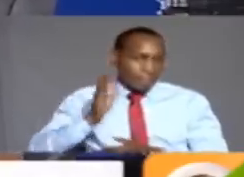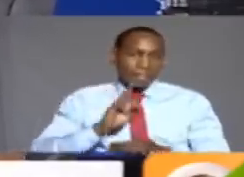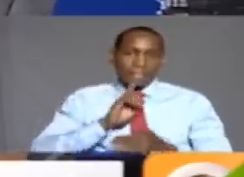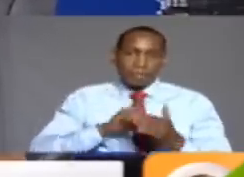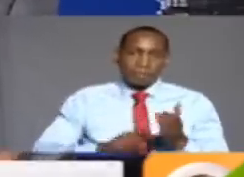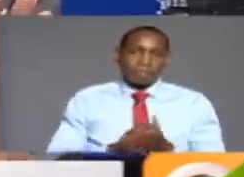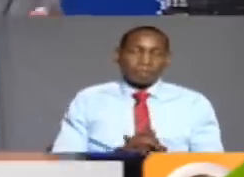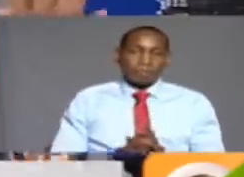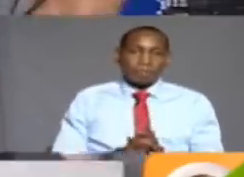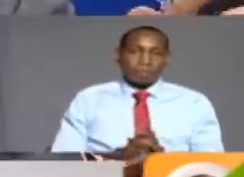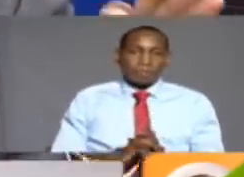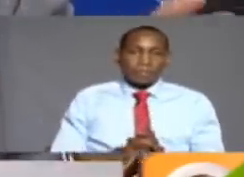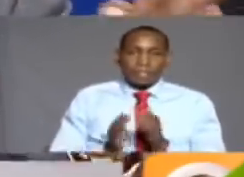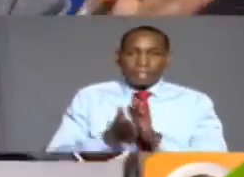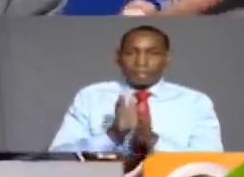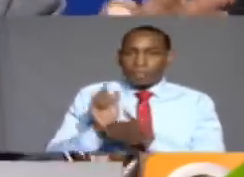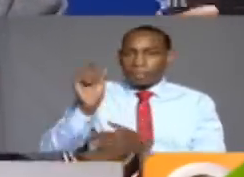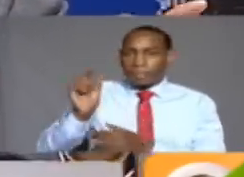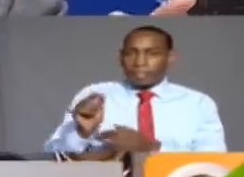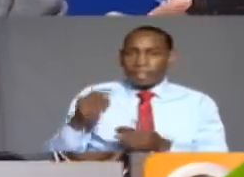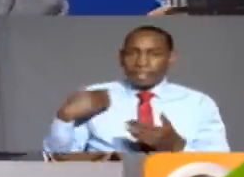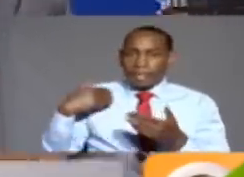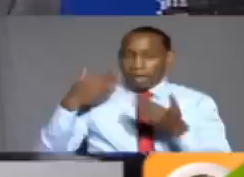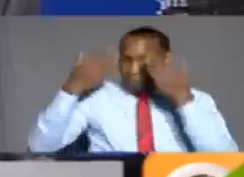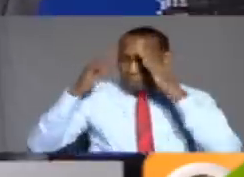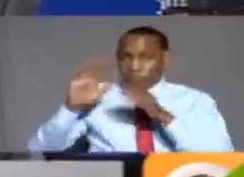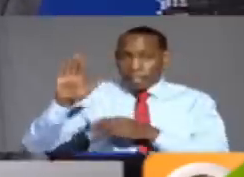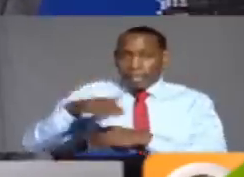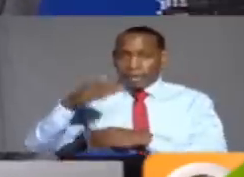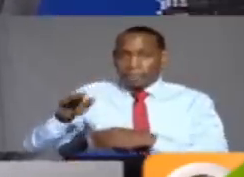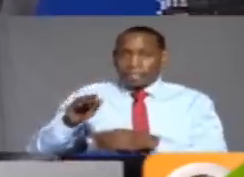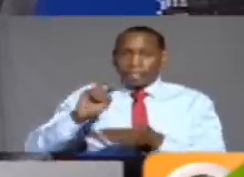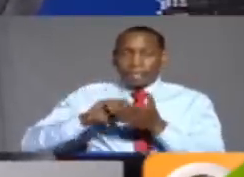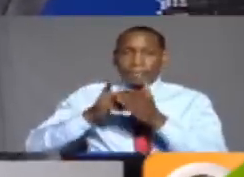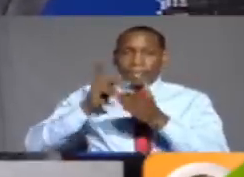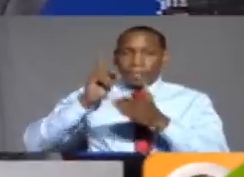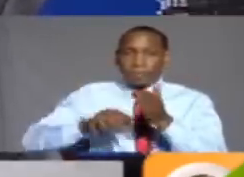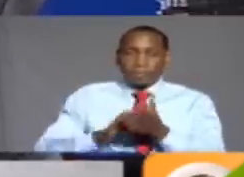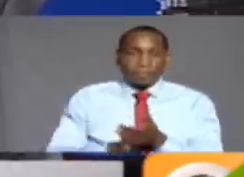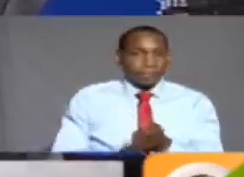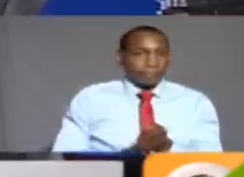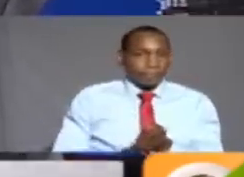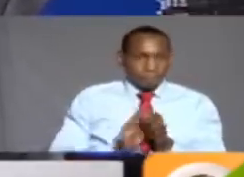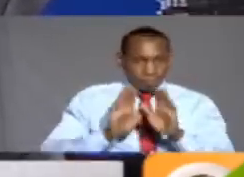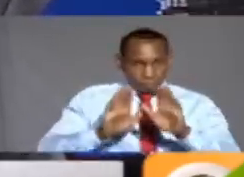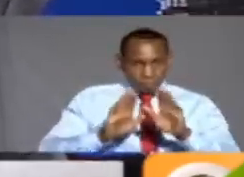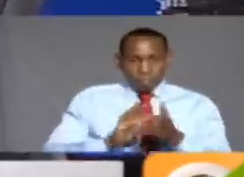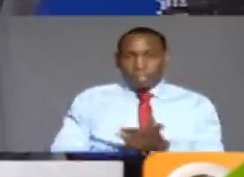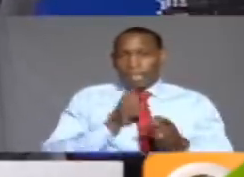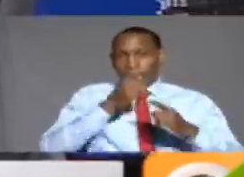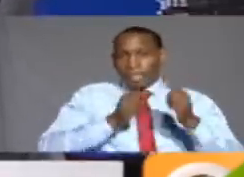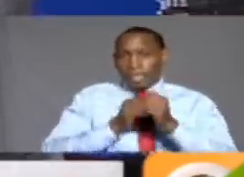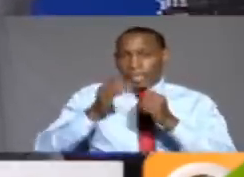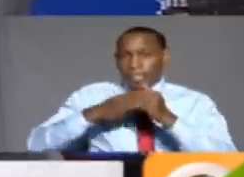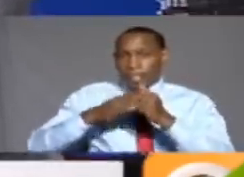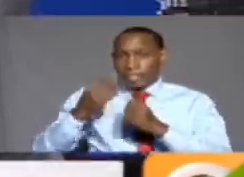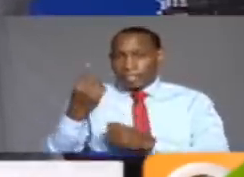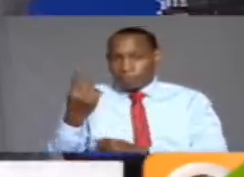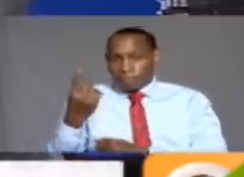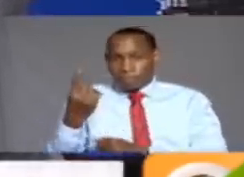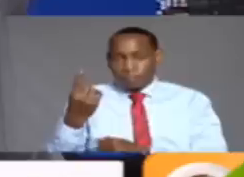there. Nobody until now what the elephant is. You know, in 1991, Hussein, during